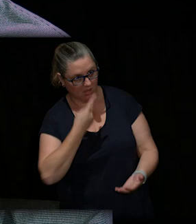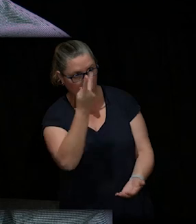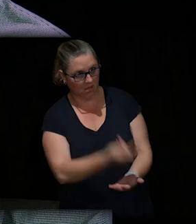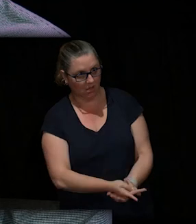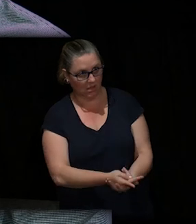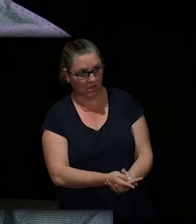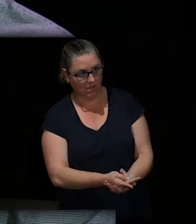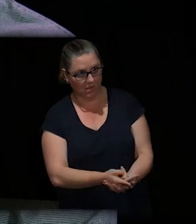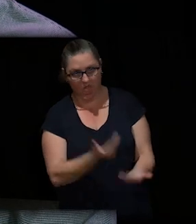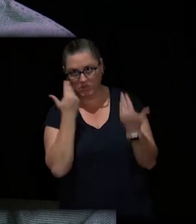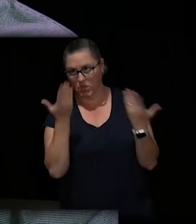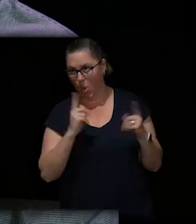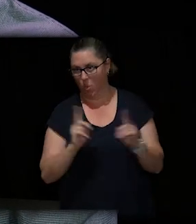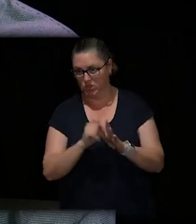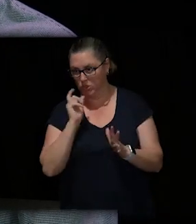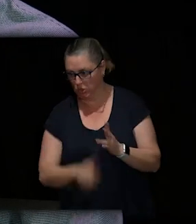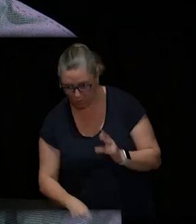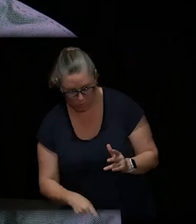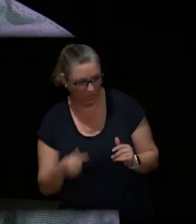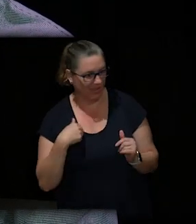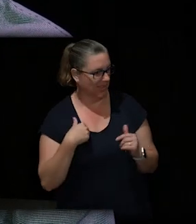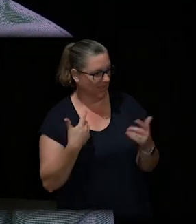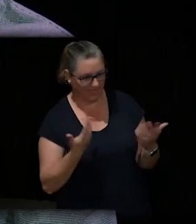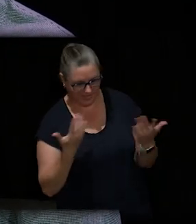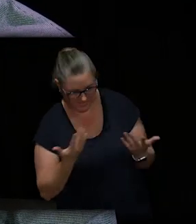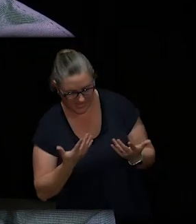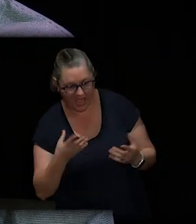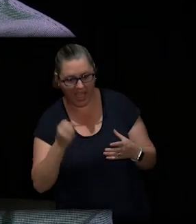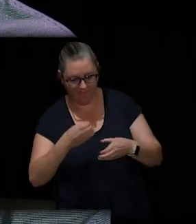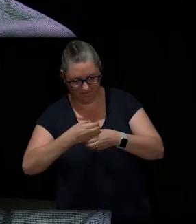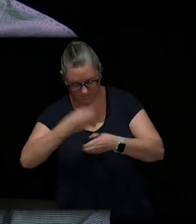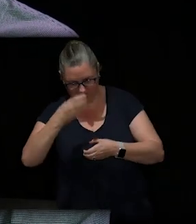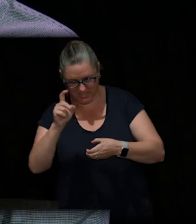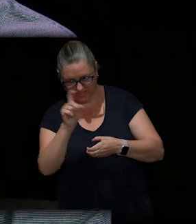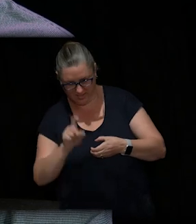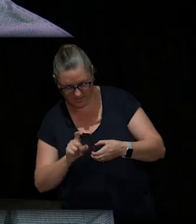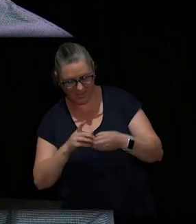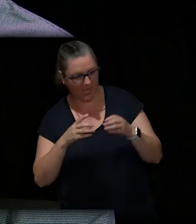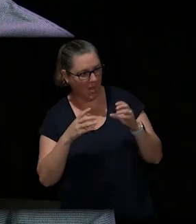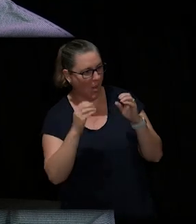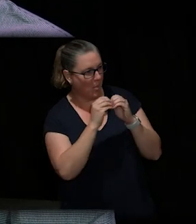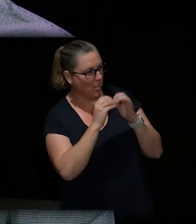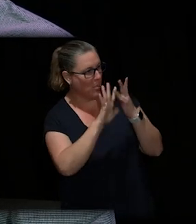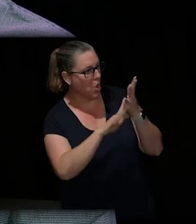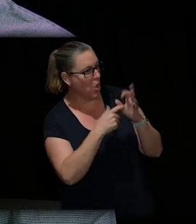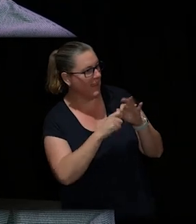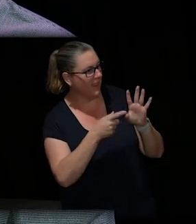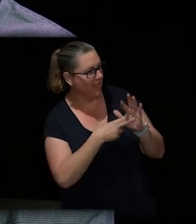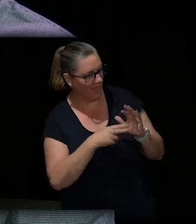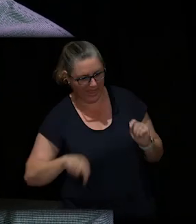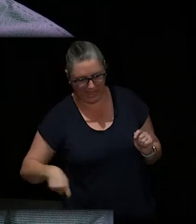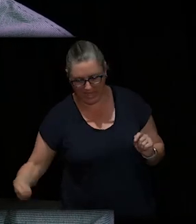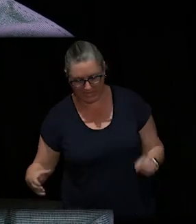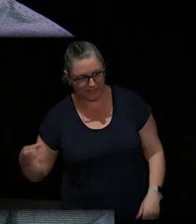to do or where to turn, and I had this cracked glass of like bourbon sitting next to me, just wondering, how is my time in the